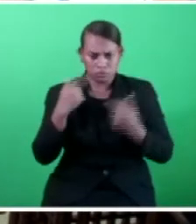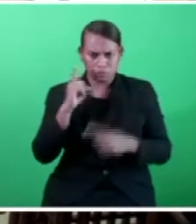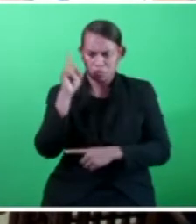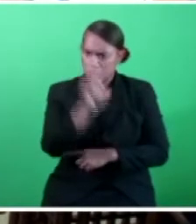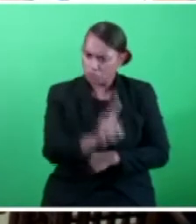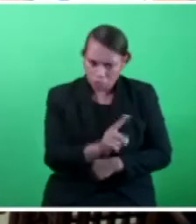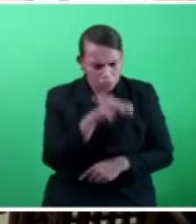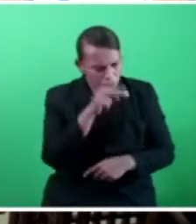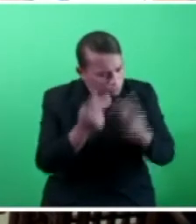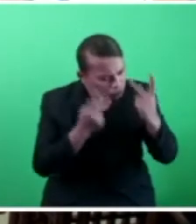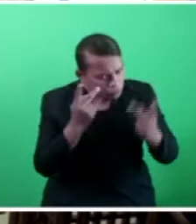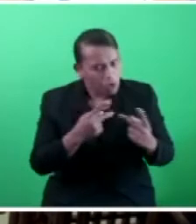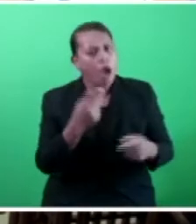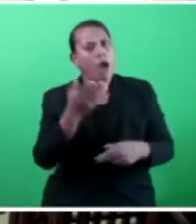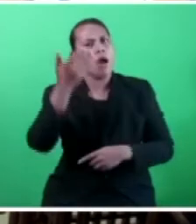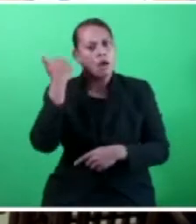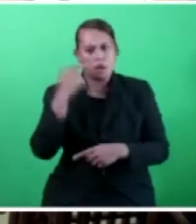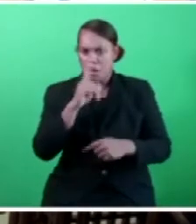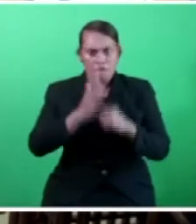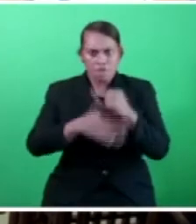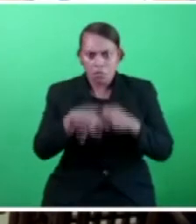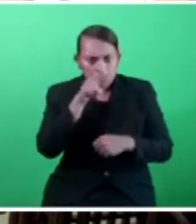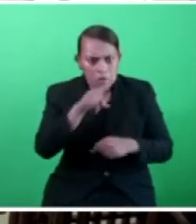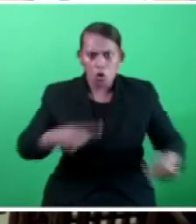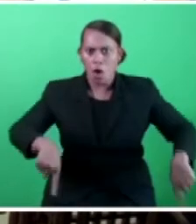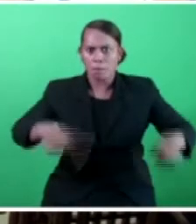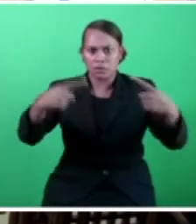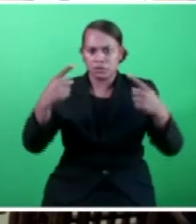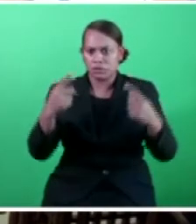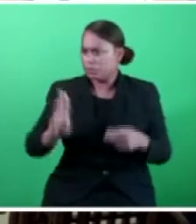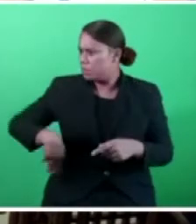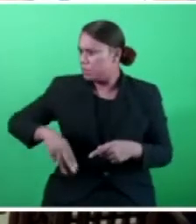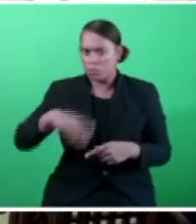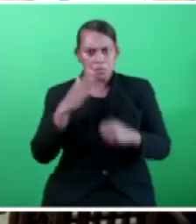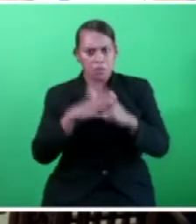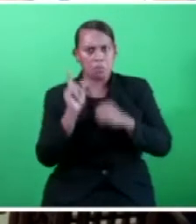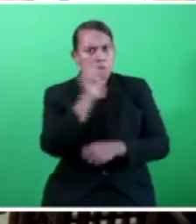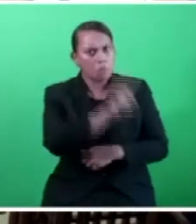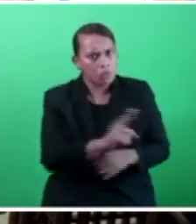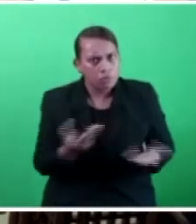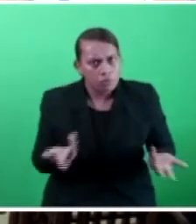any opposition member come to Naboo Hospital, let alone Wainandoi, no Naboo